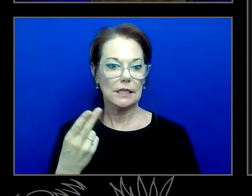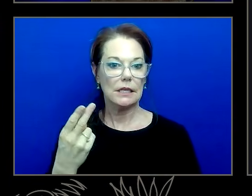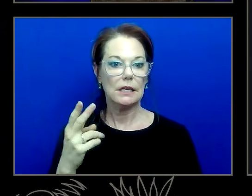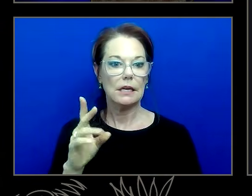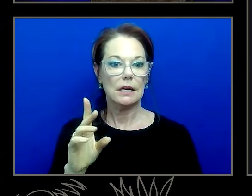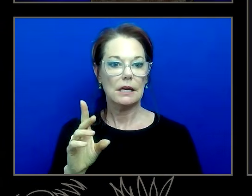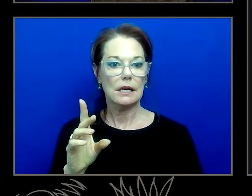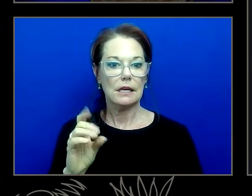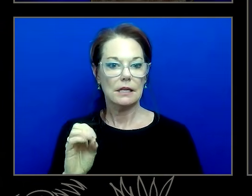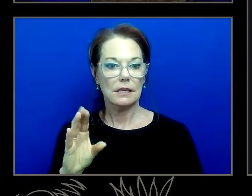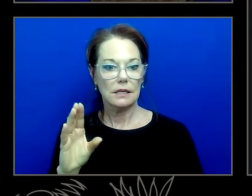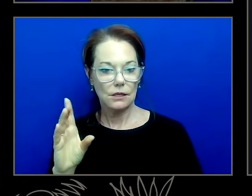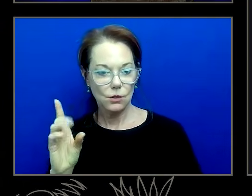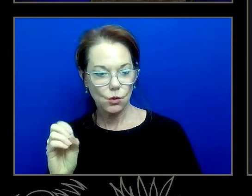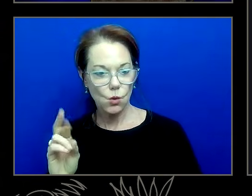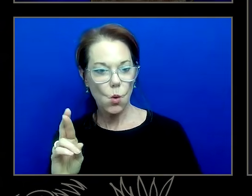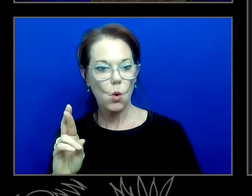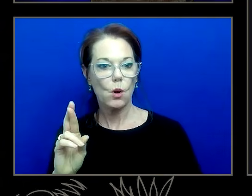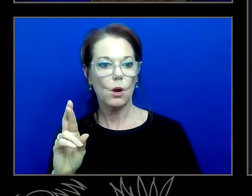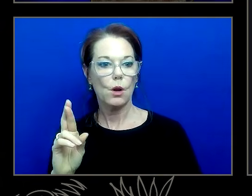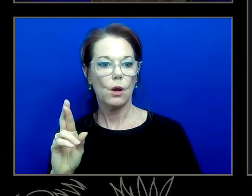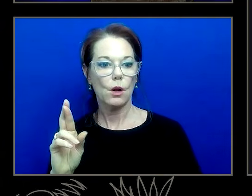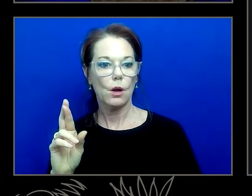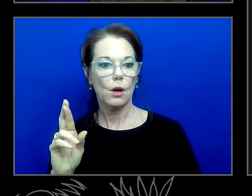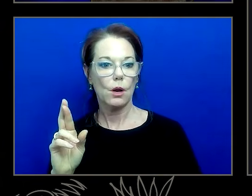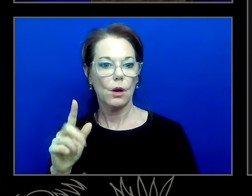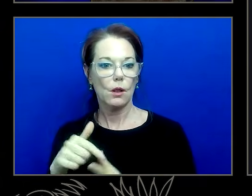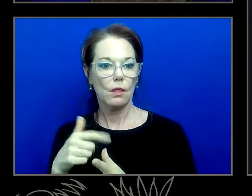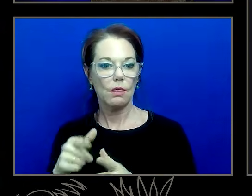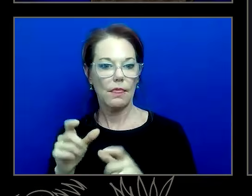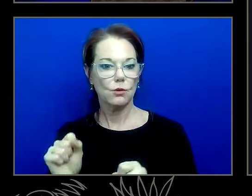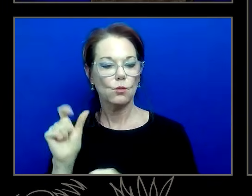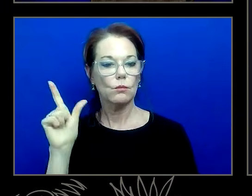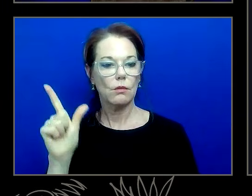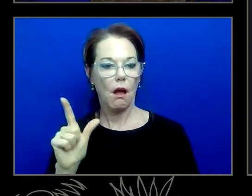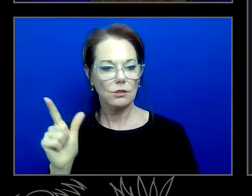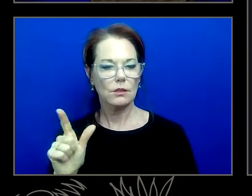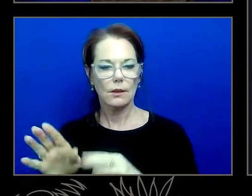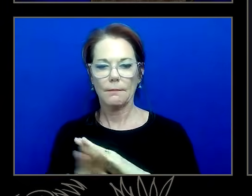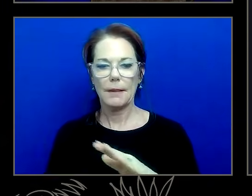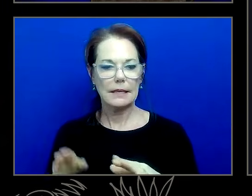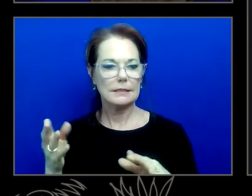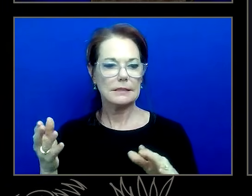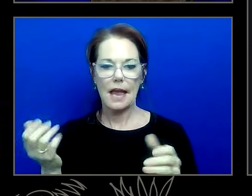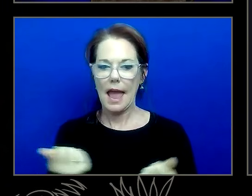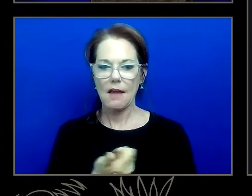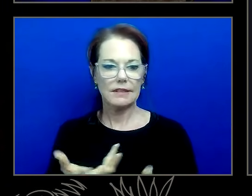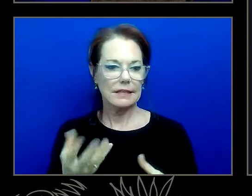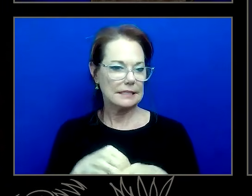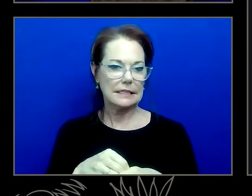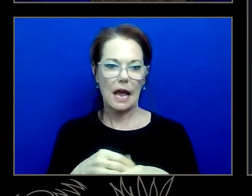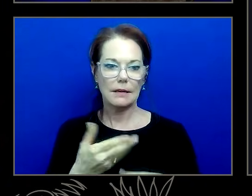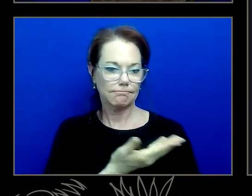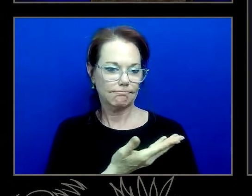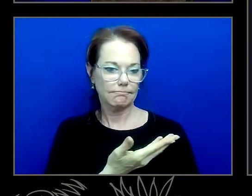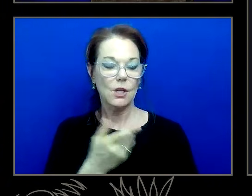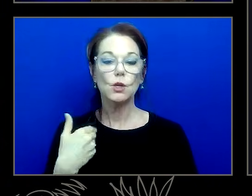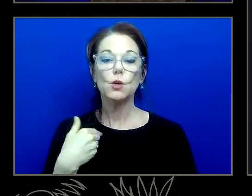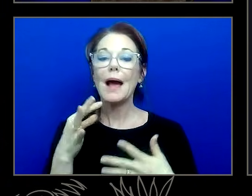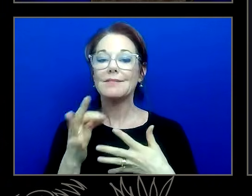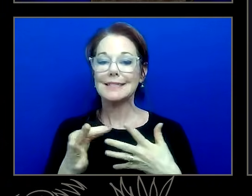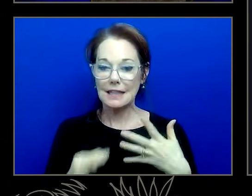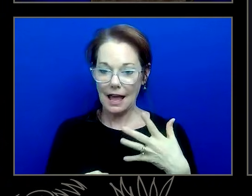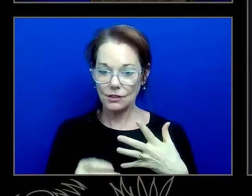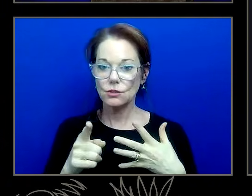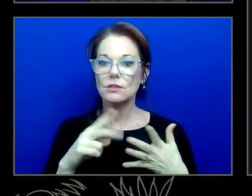your logic basically inside here. All of the types are inferred for you. So you also have selectors so that you could